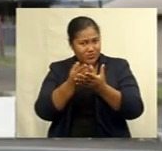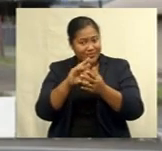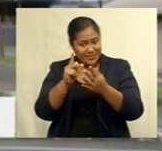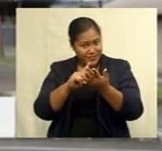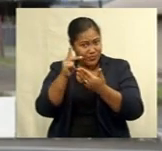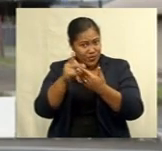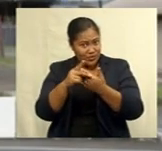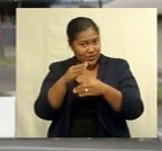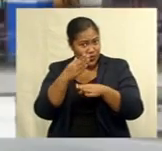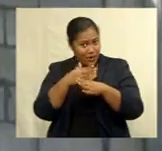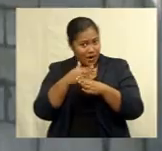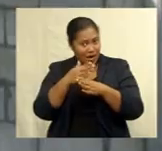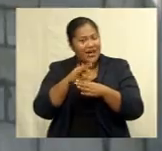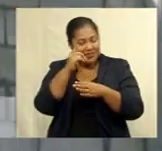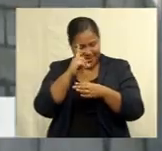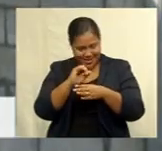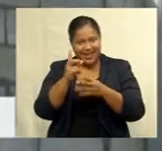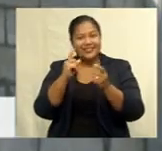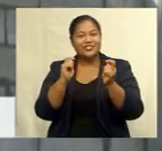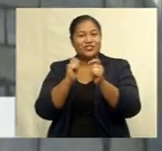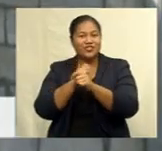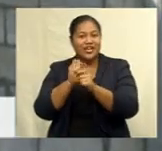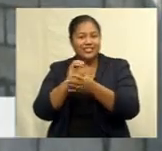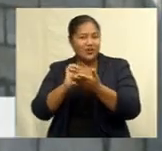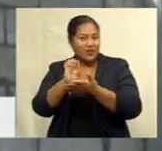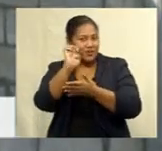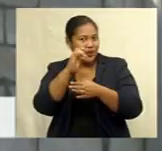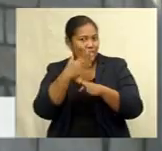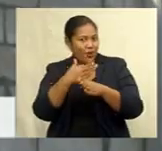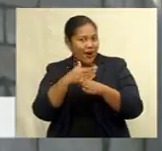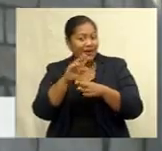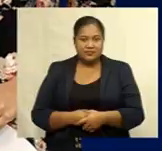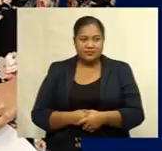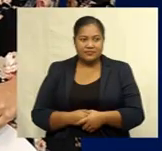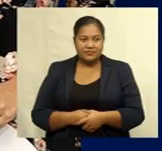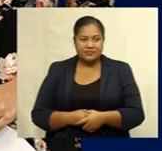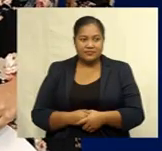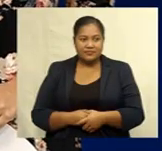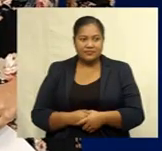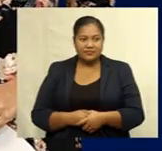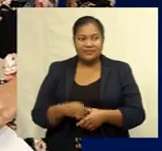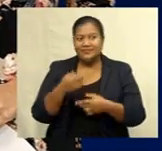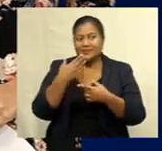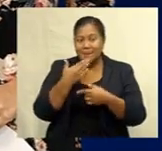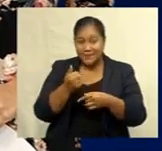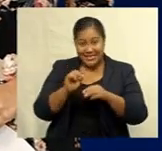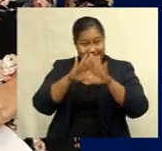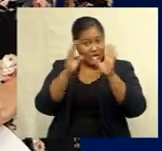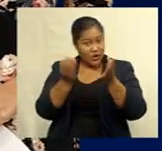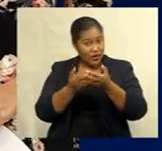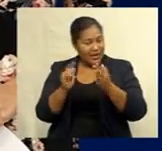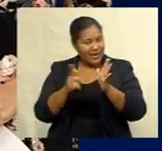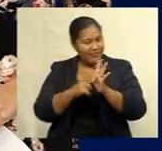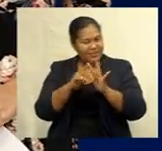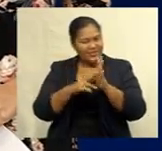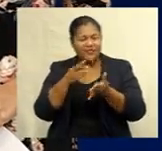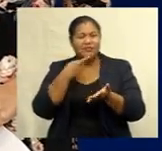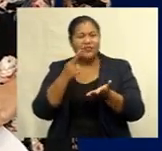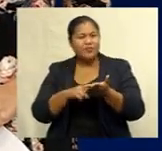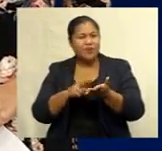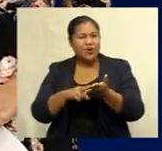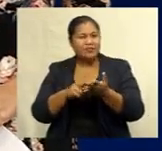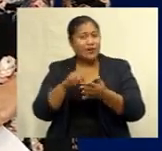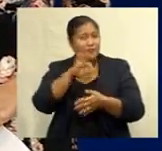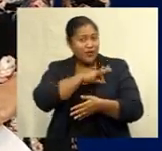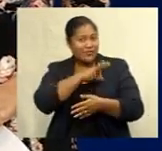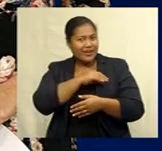projects, then they will be able to change the economic landscape of Fiji. Please Global Limited has recorded a net profit after tax